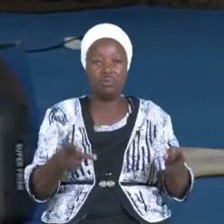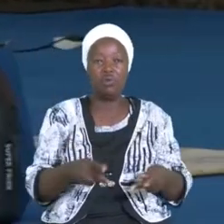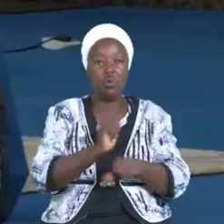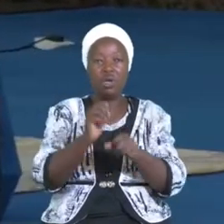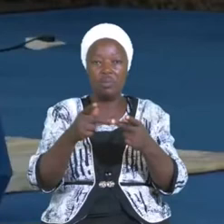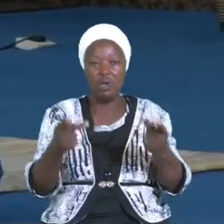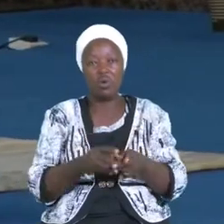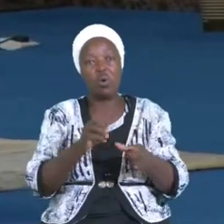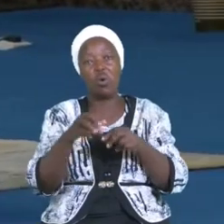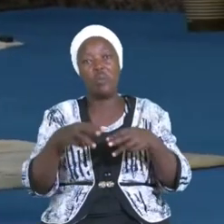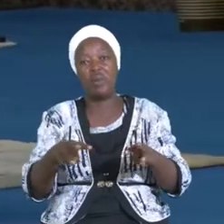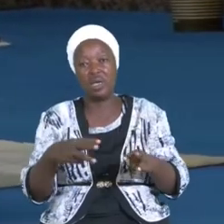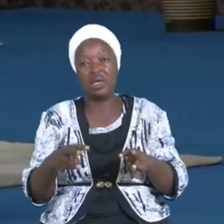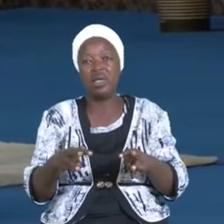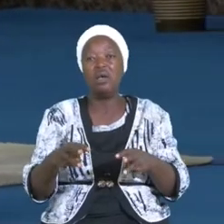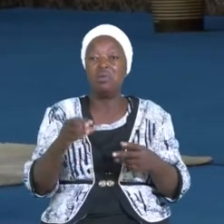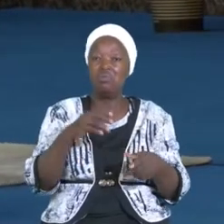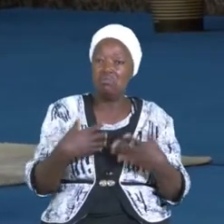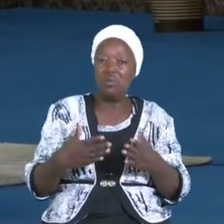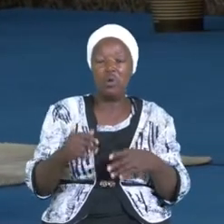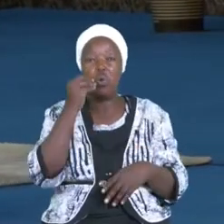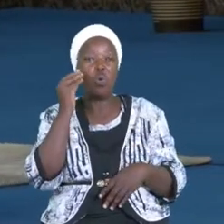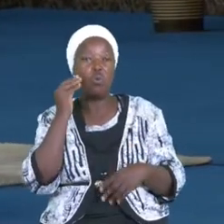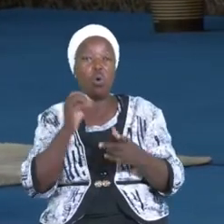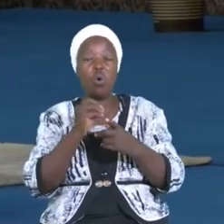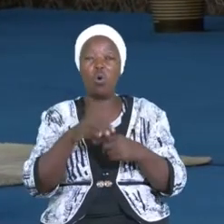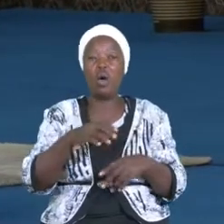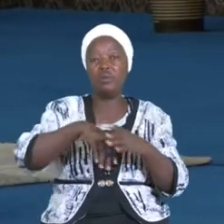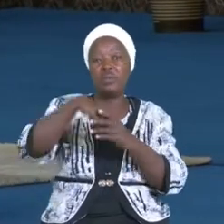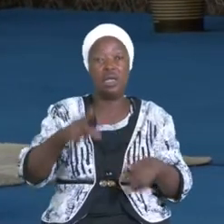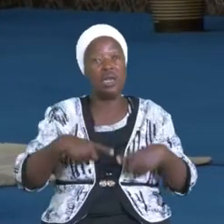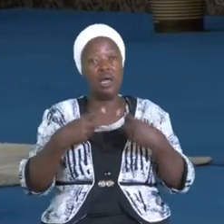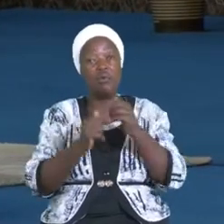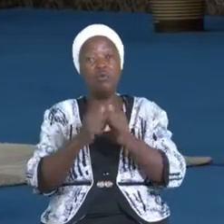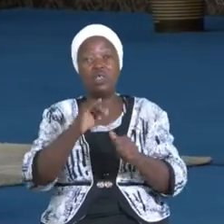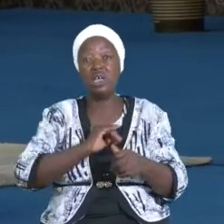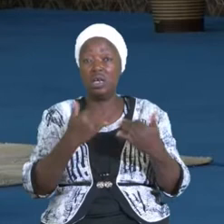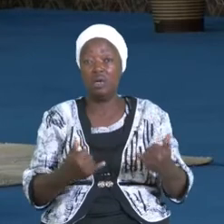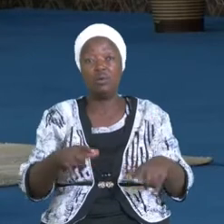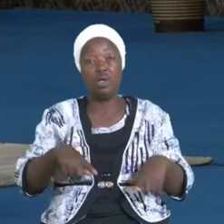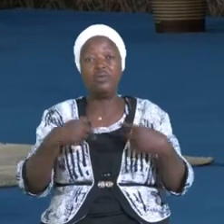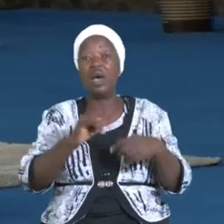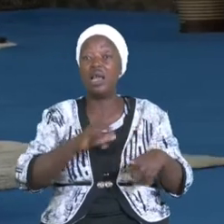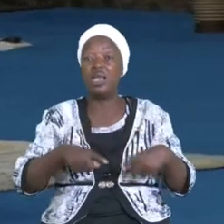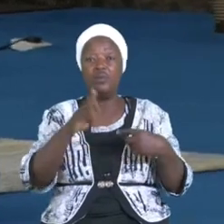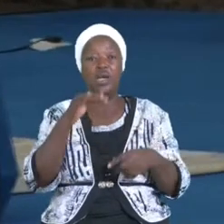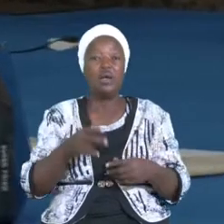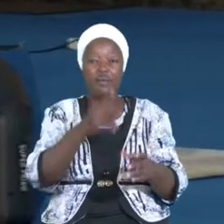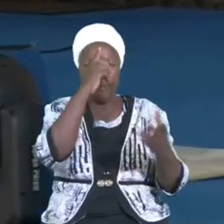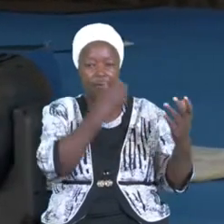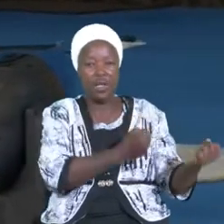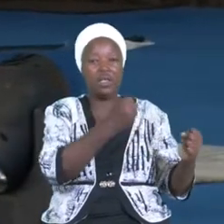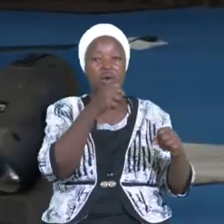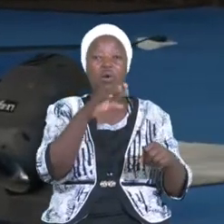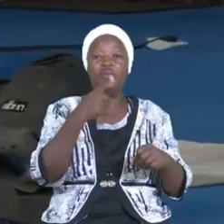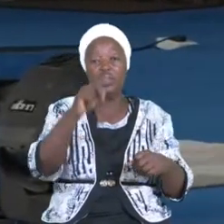in the home or outside, the life which I now live, I live by the faith of the Son of